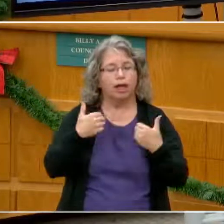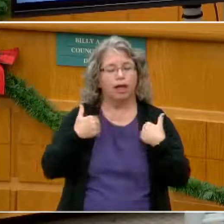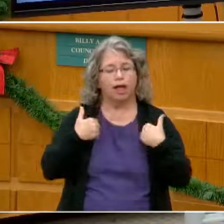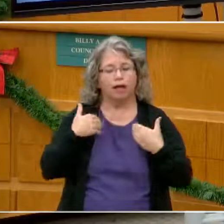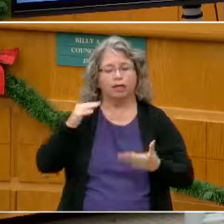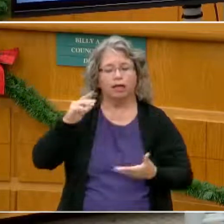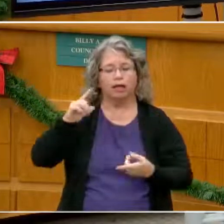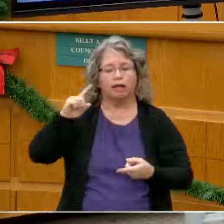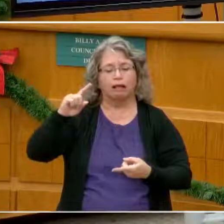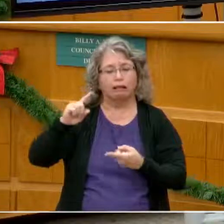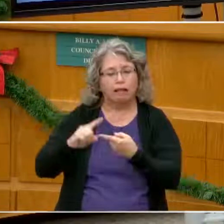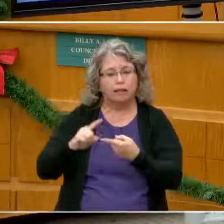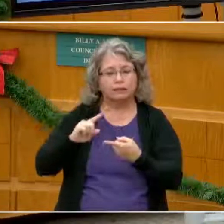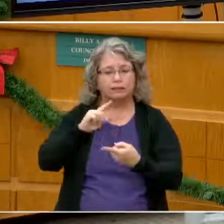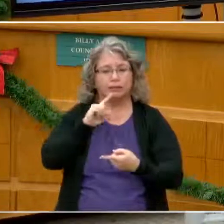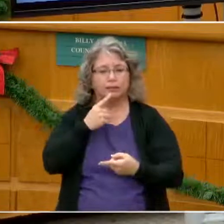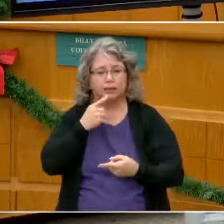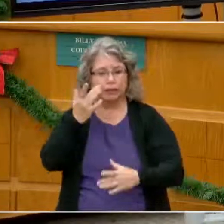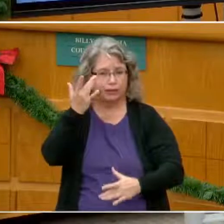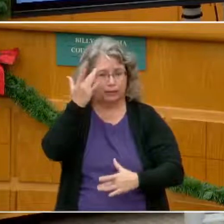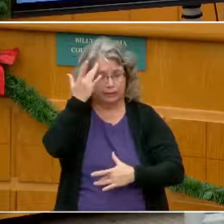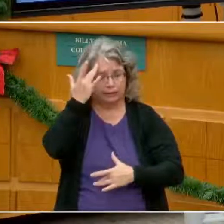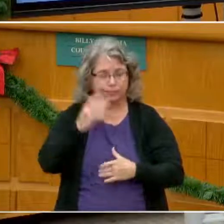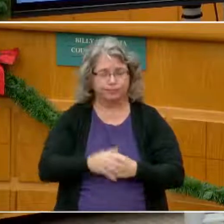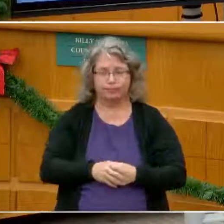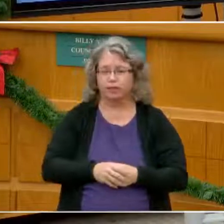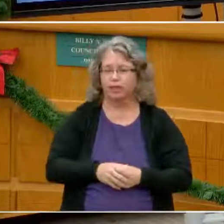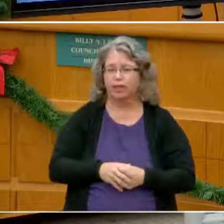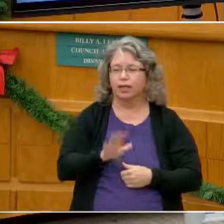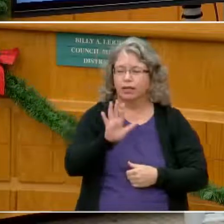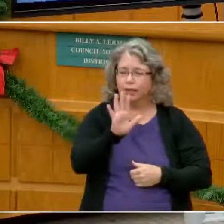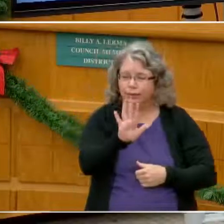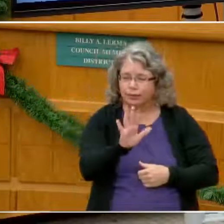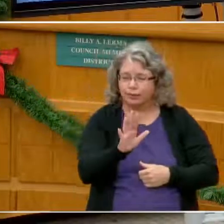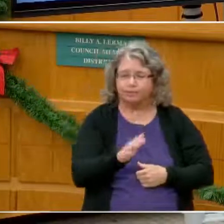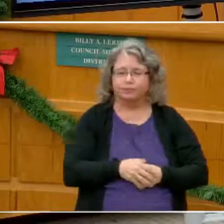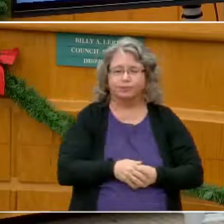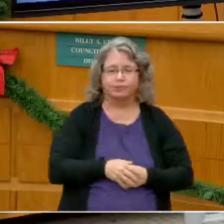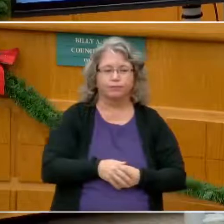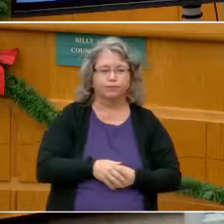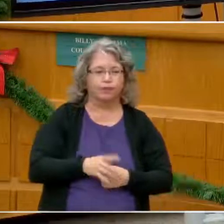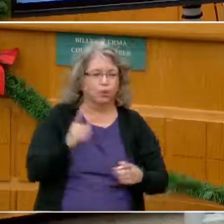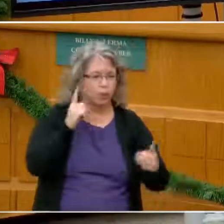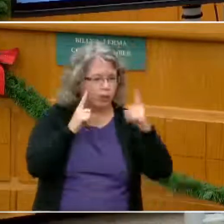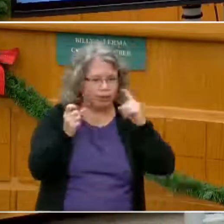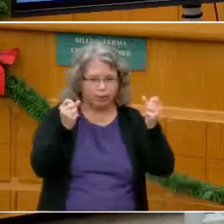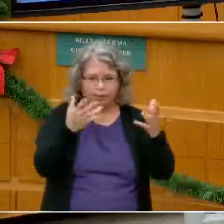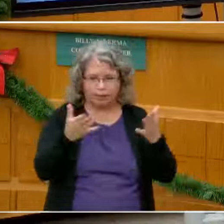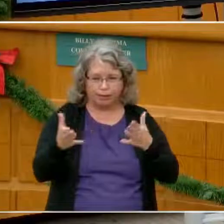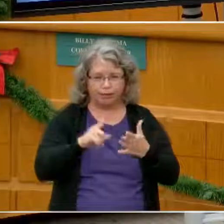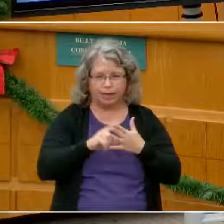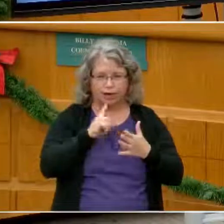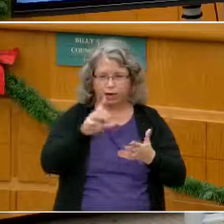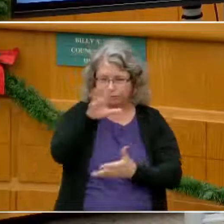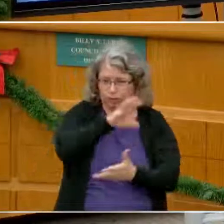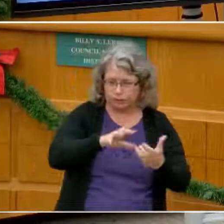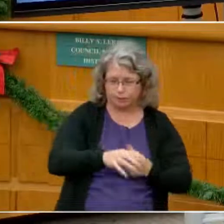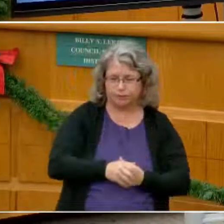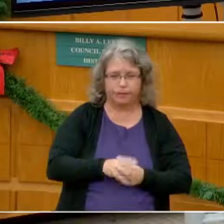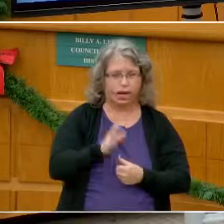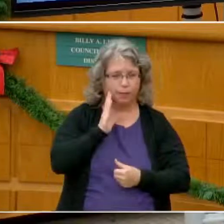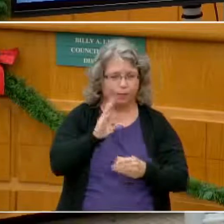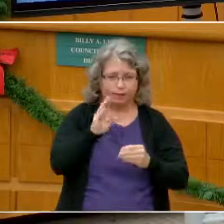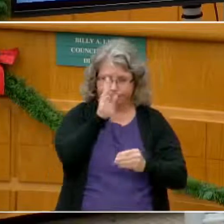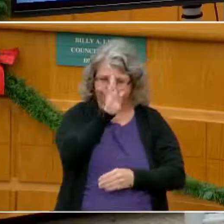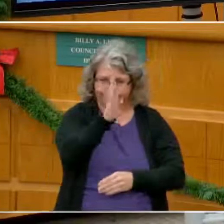here's where things get really confusing, right? Because we're hearing a lot of different things. But I'm going to lay it bare for you. Omicron